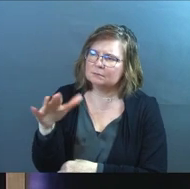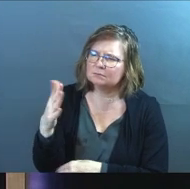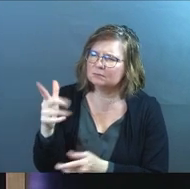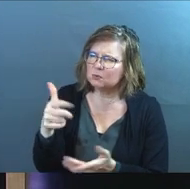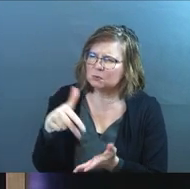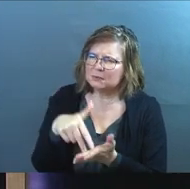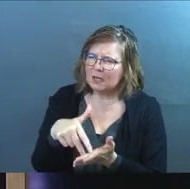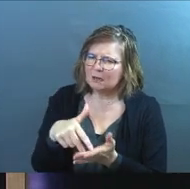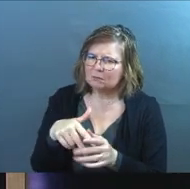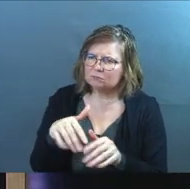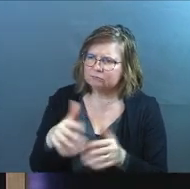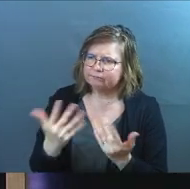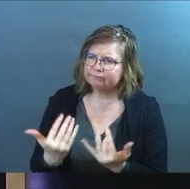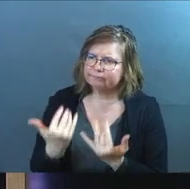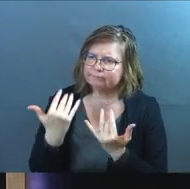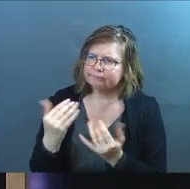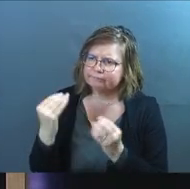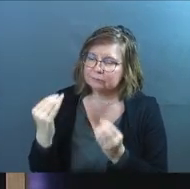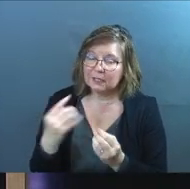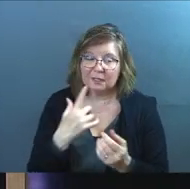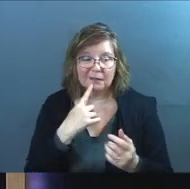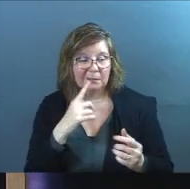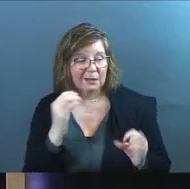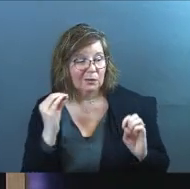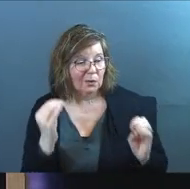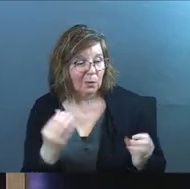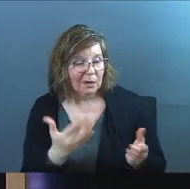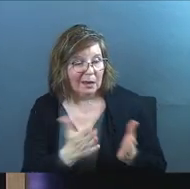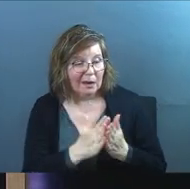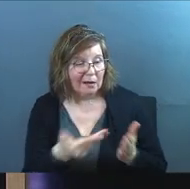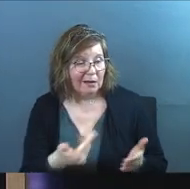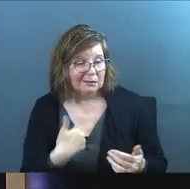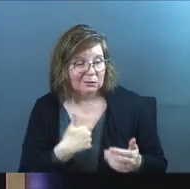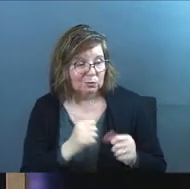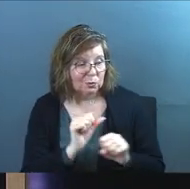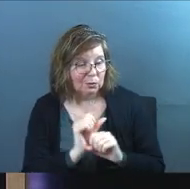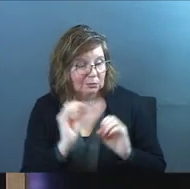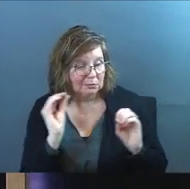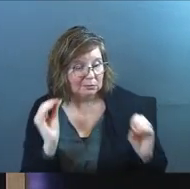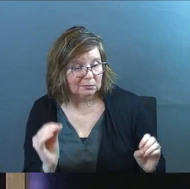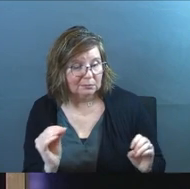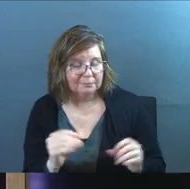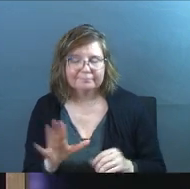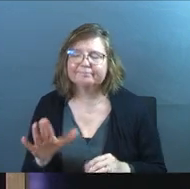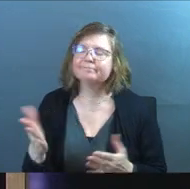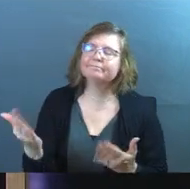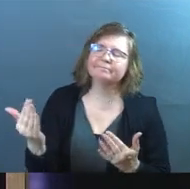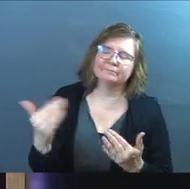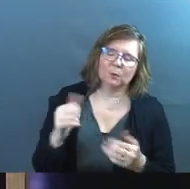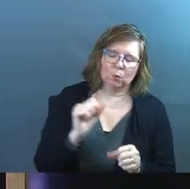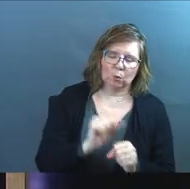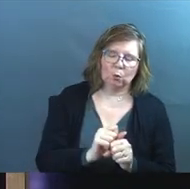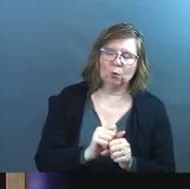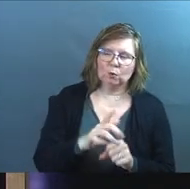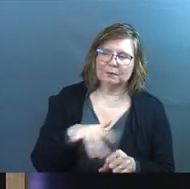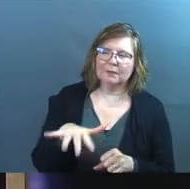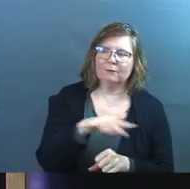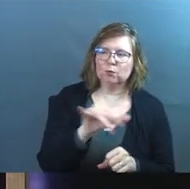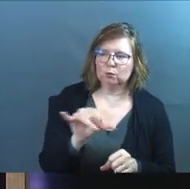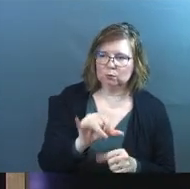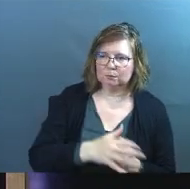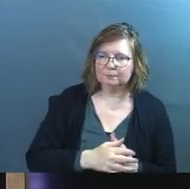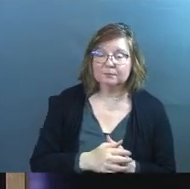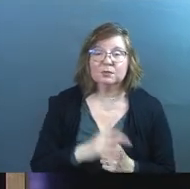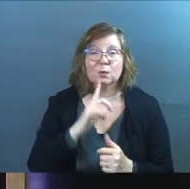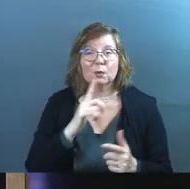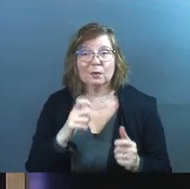why do you stand here idle all day? They said to him, because no one has hired us. He said to them, you go into the vineyard too.